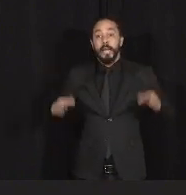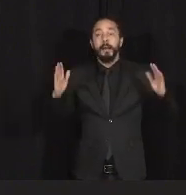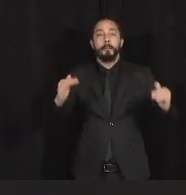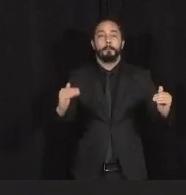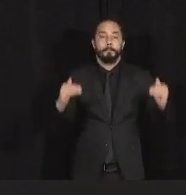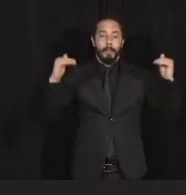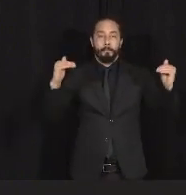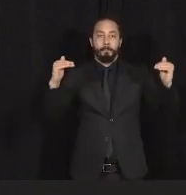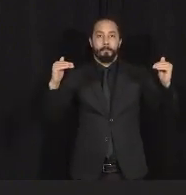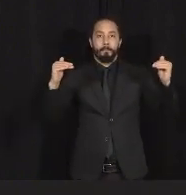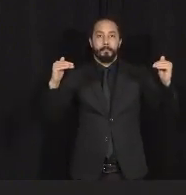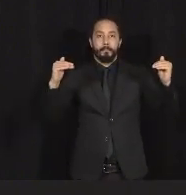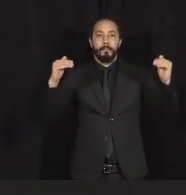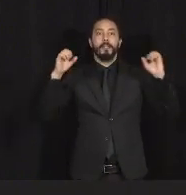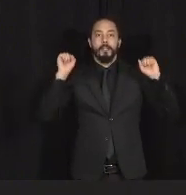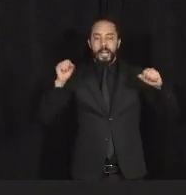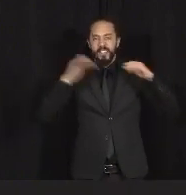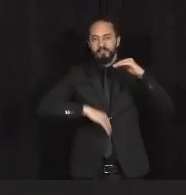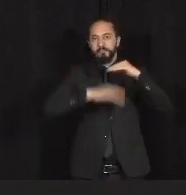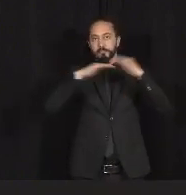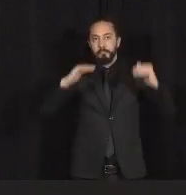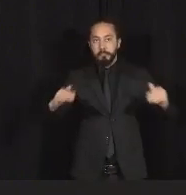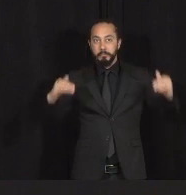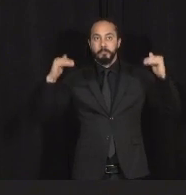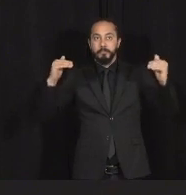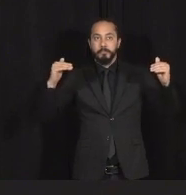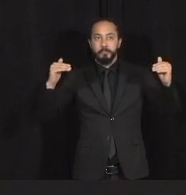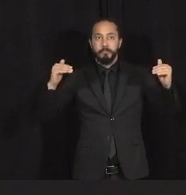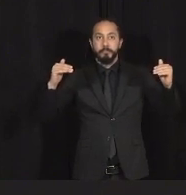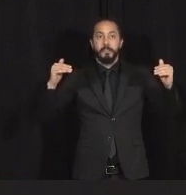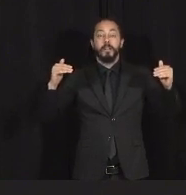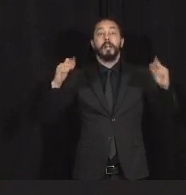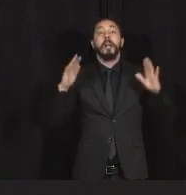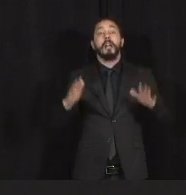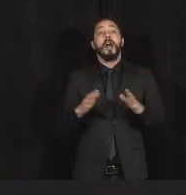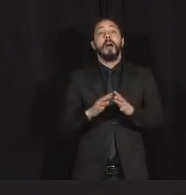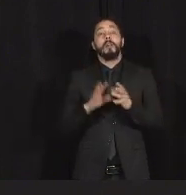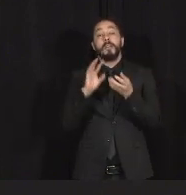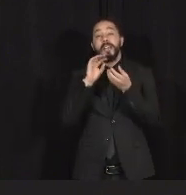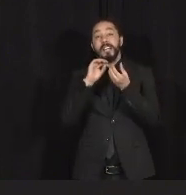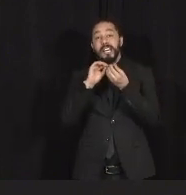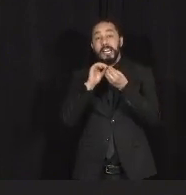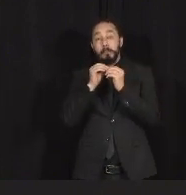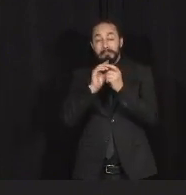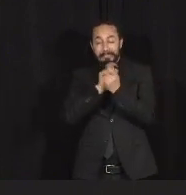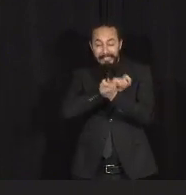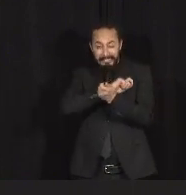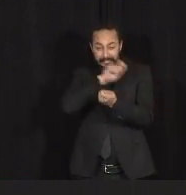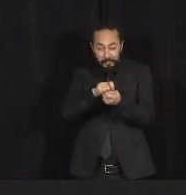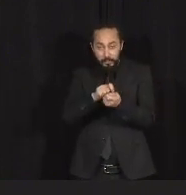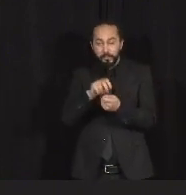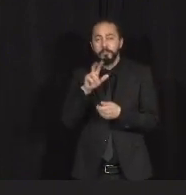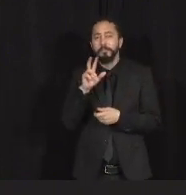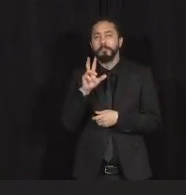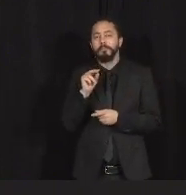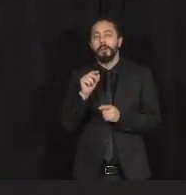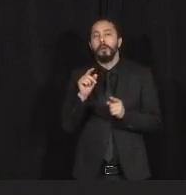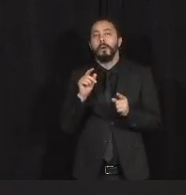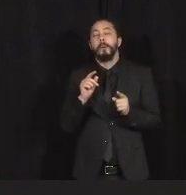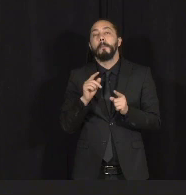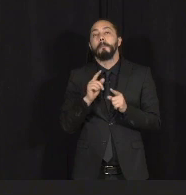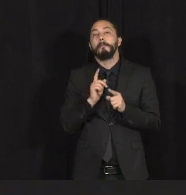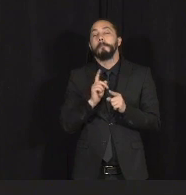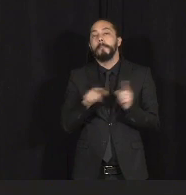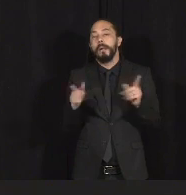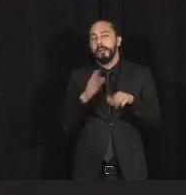bear itself out to be absolutely accurate, which I believe my modelers to the left of me would caution that that's not likely that it